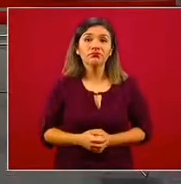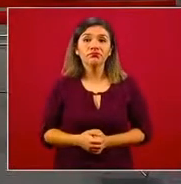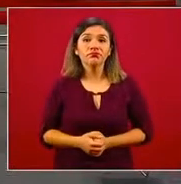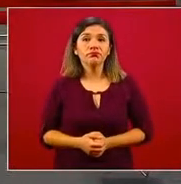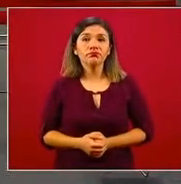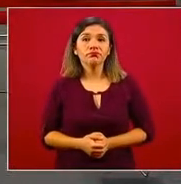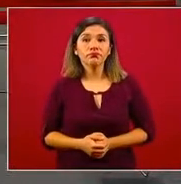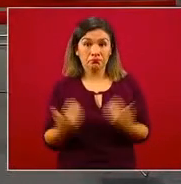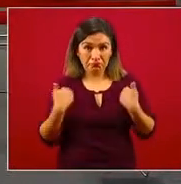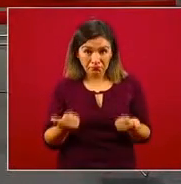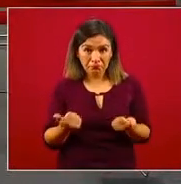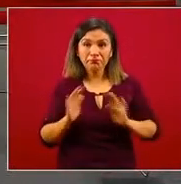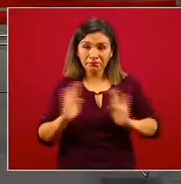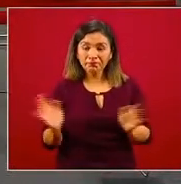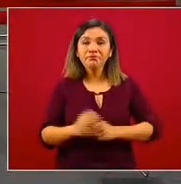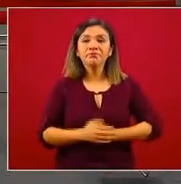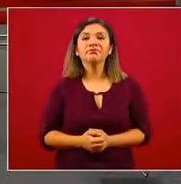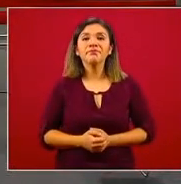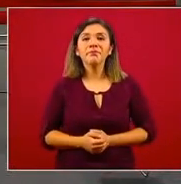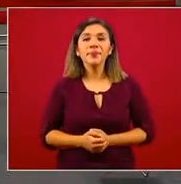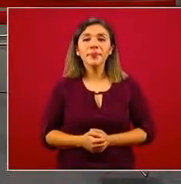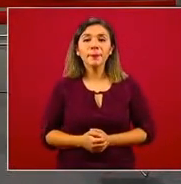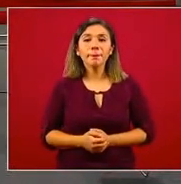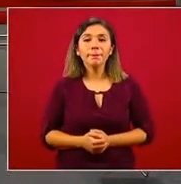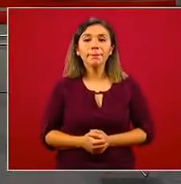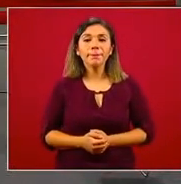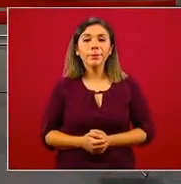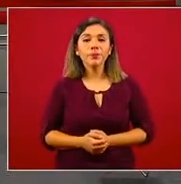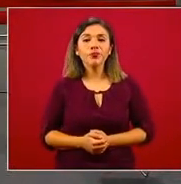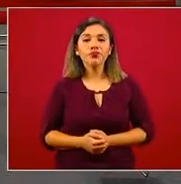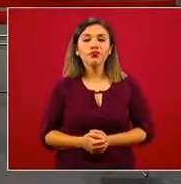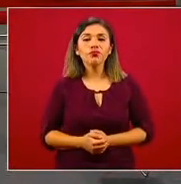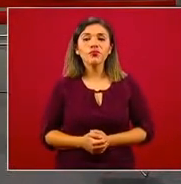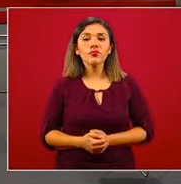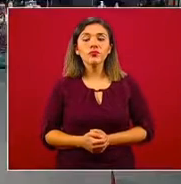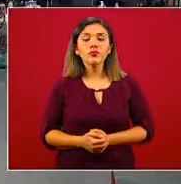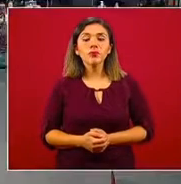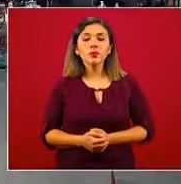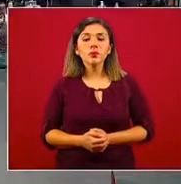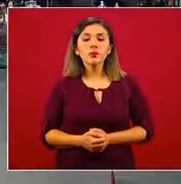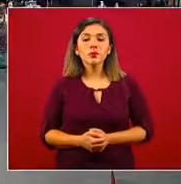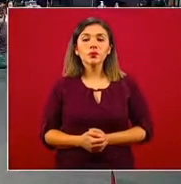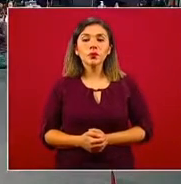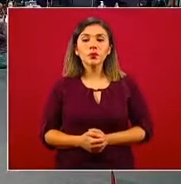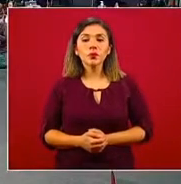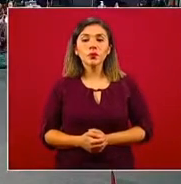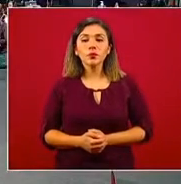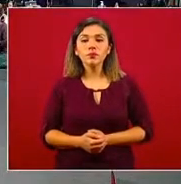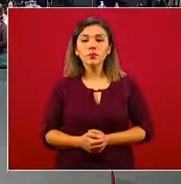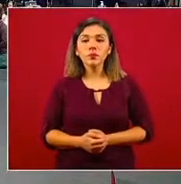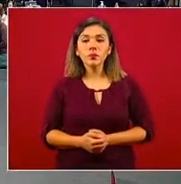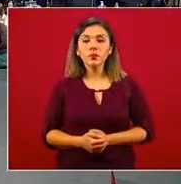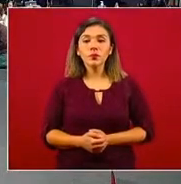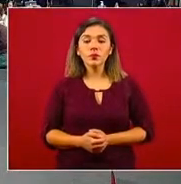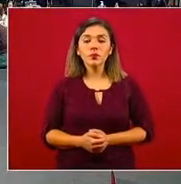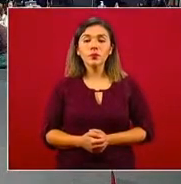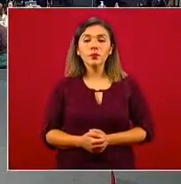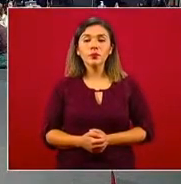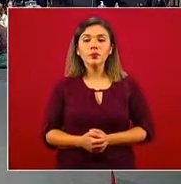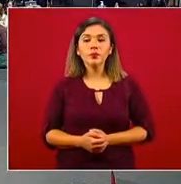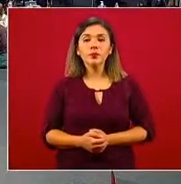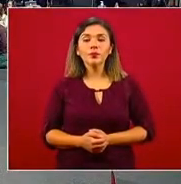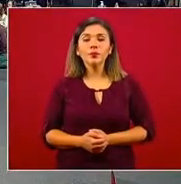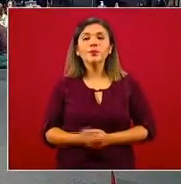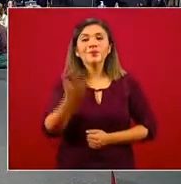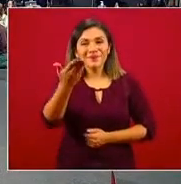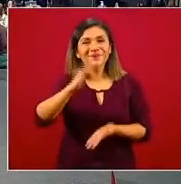be reduced because it must be Luego la reduced. compañera de Perfect. atrás, luego You, Fernanda, then Carlos. the girl on the back, Fernanda, Carlos, and then Dulce.